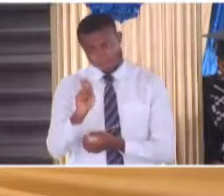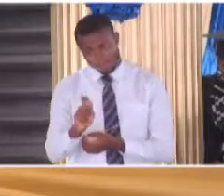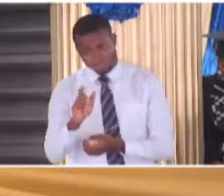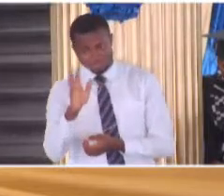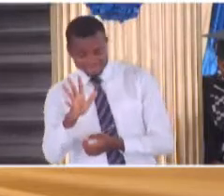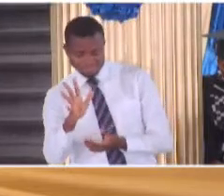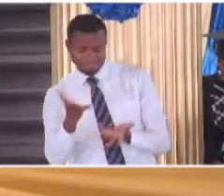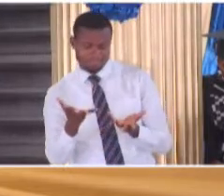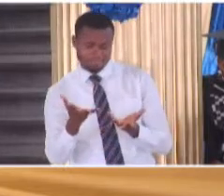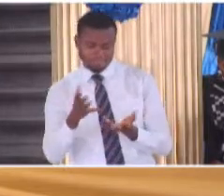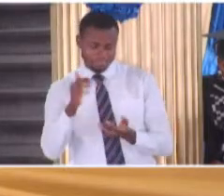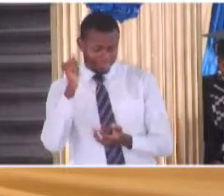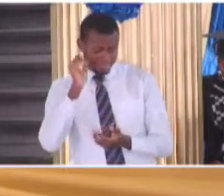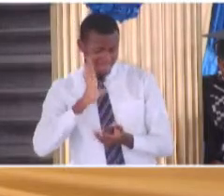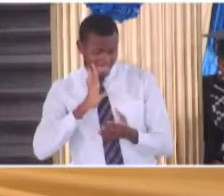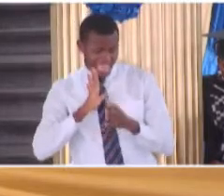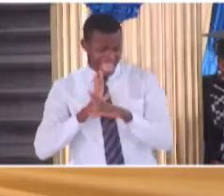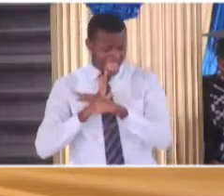47.51% females and